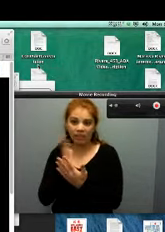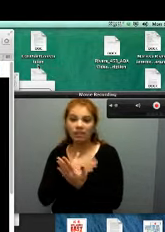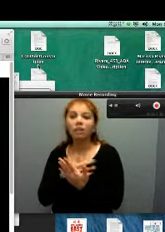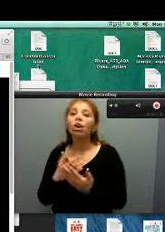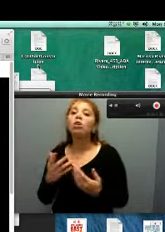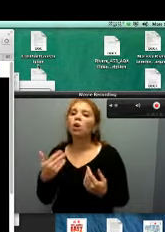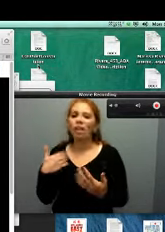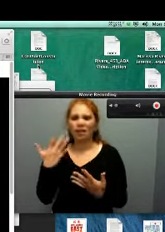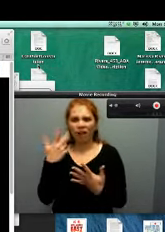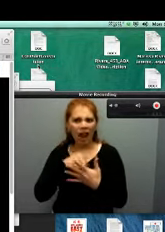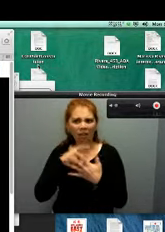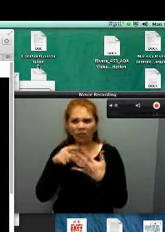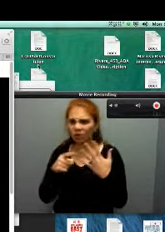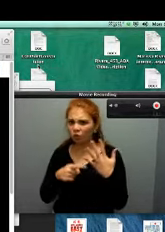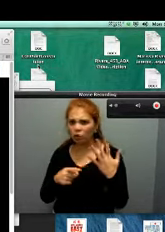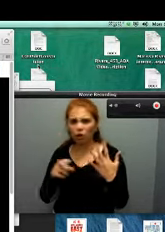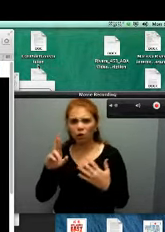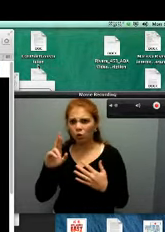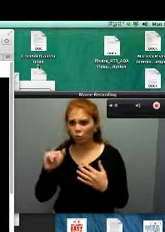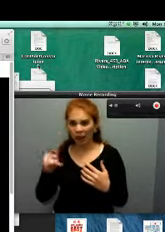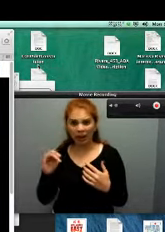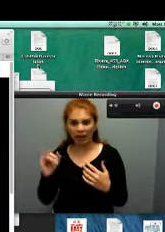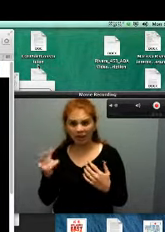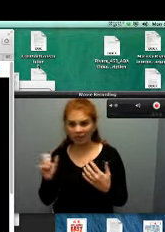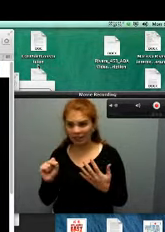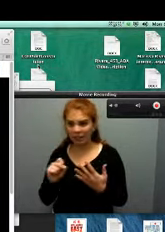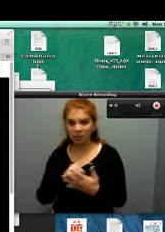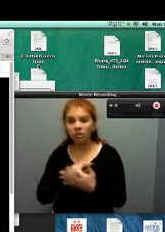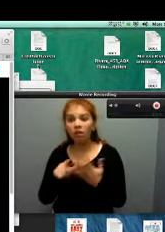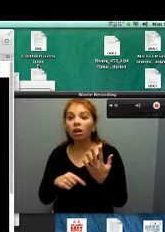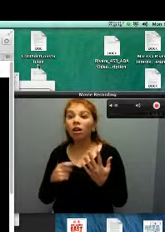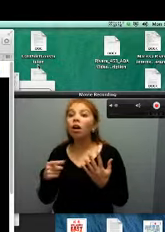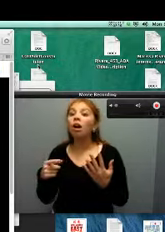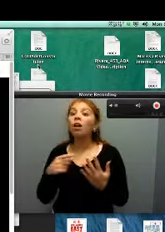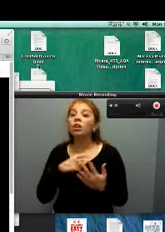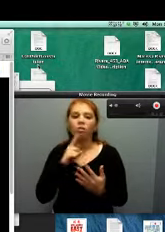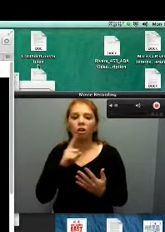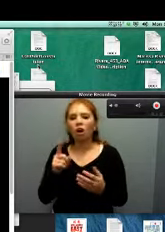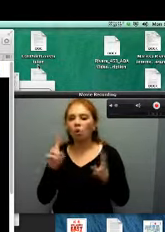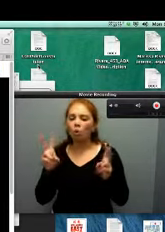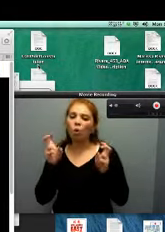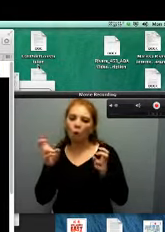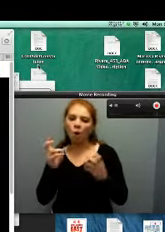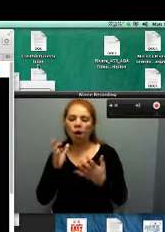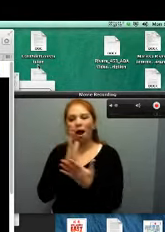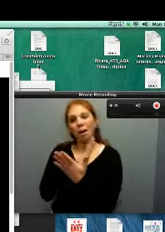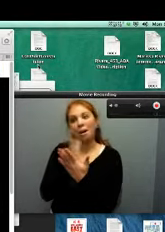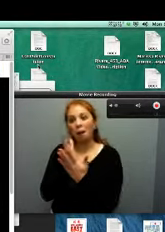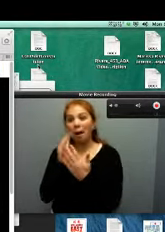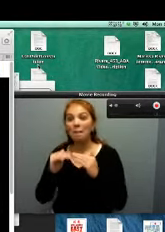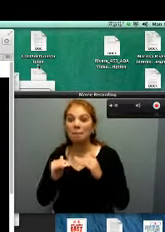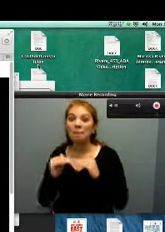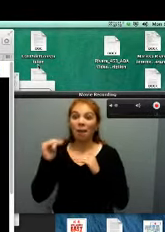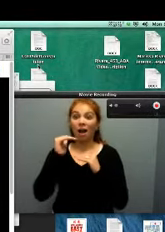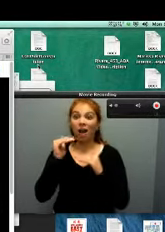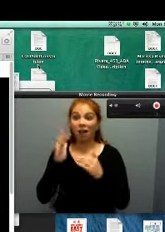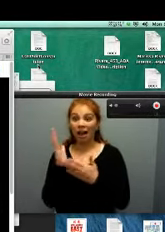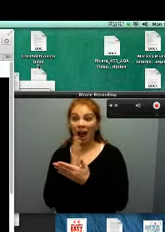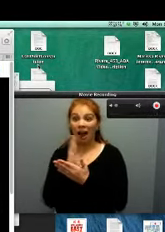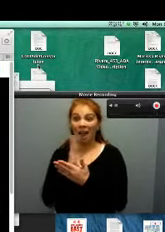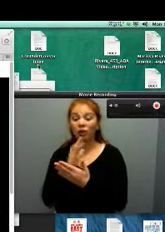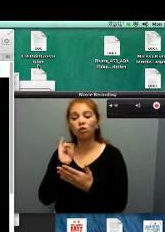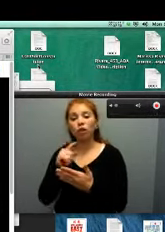Okay, there's 5 different ratings. These 2 are the, quote, above average ratings. So you have